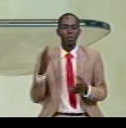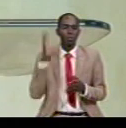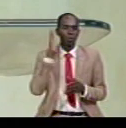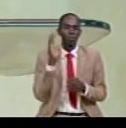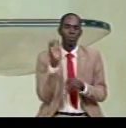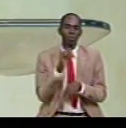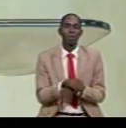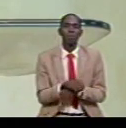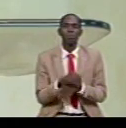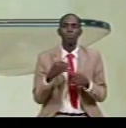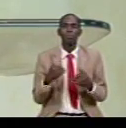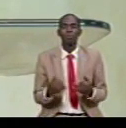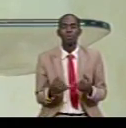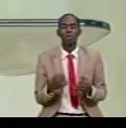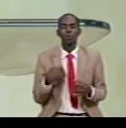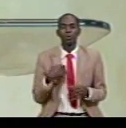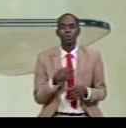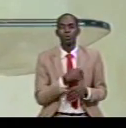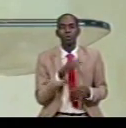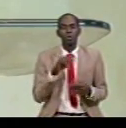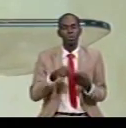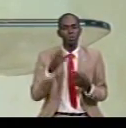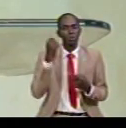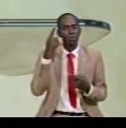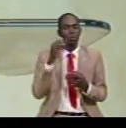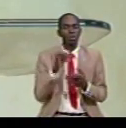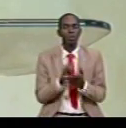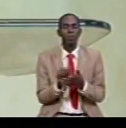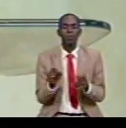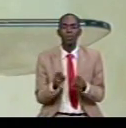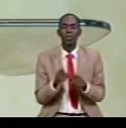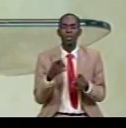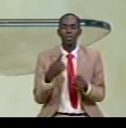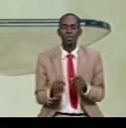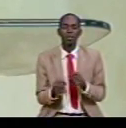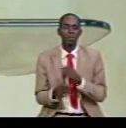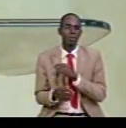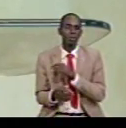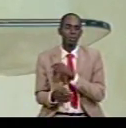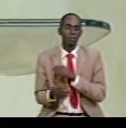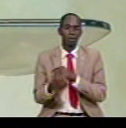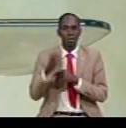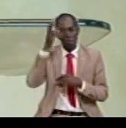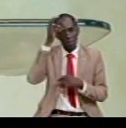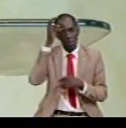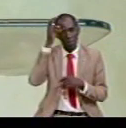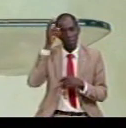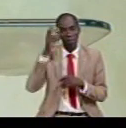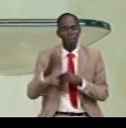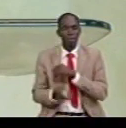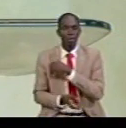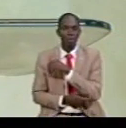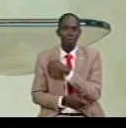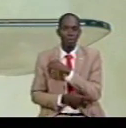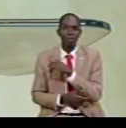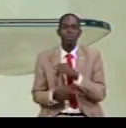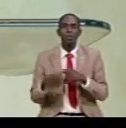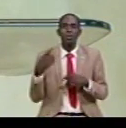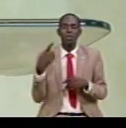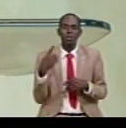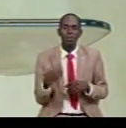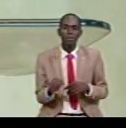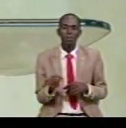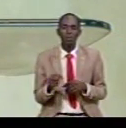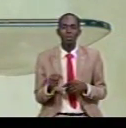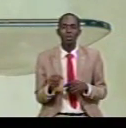Now, we need to understand that as the devil tempts, even the very purpose of the devil should actually stir